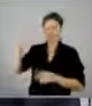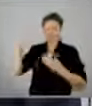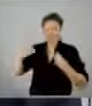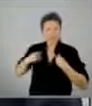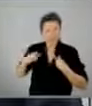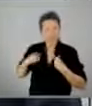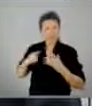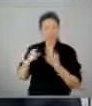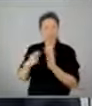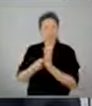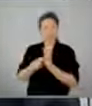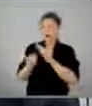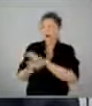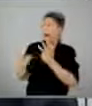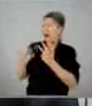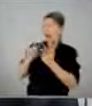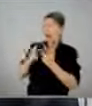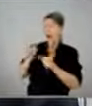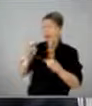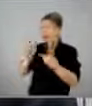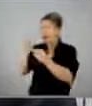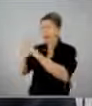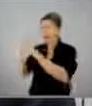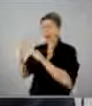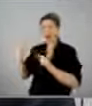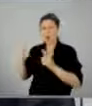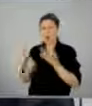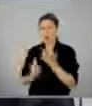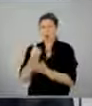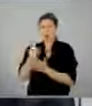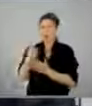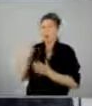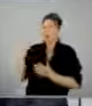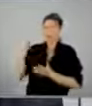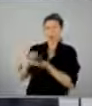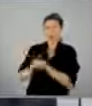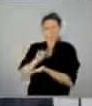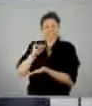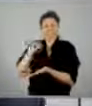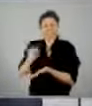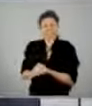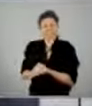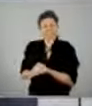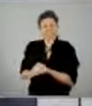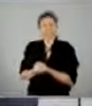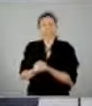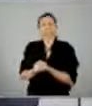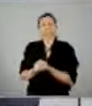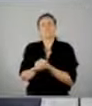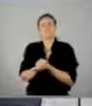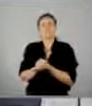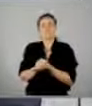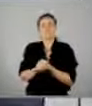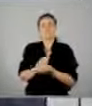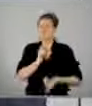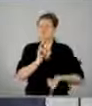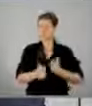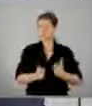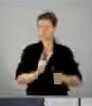us about what the automatic responses should be. Now, it is also possible that in circumstances like this,